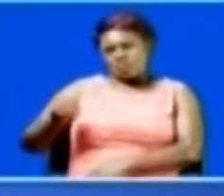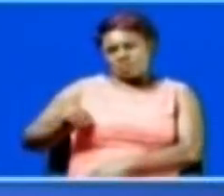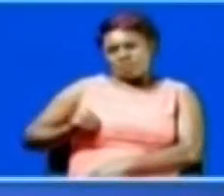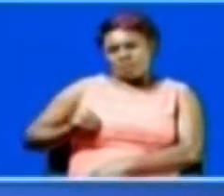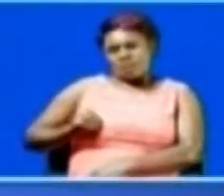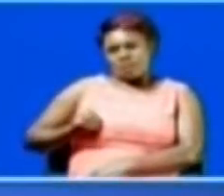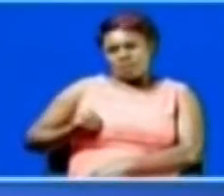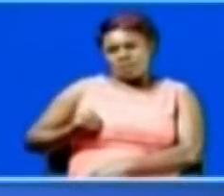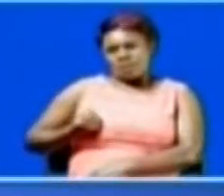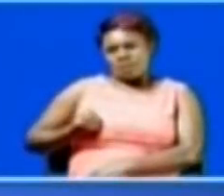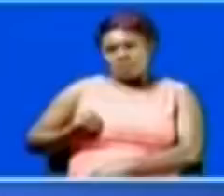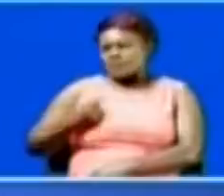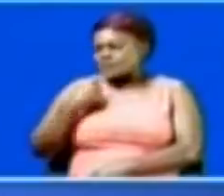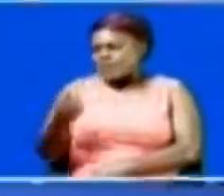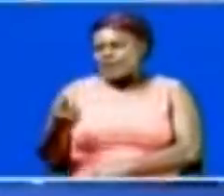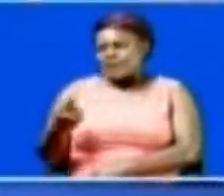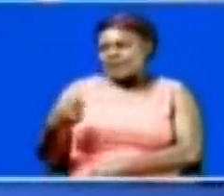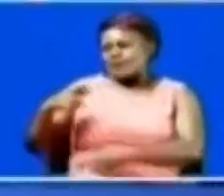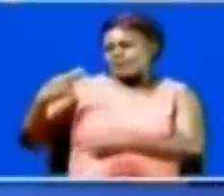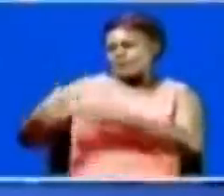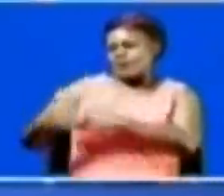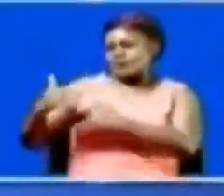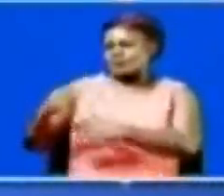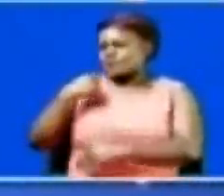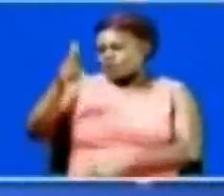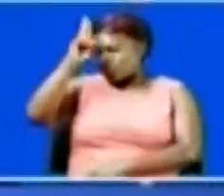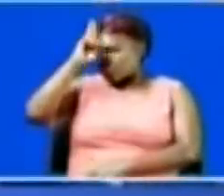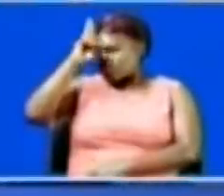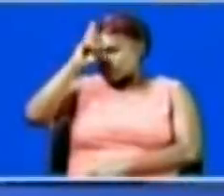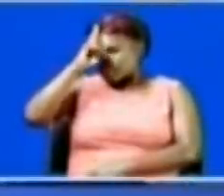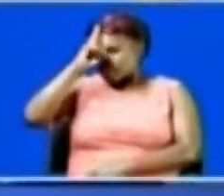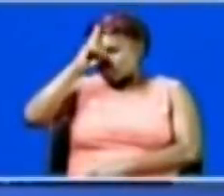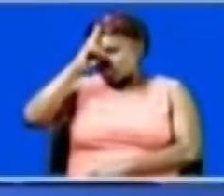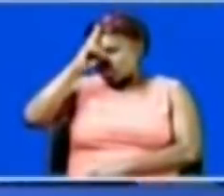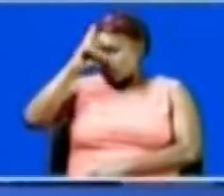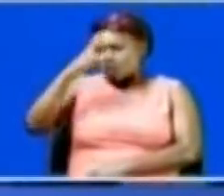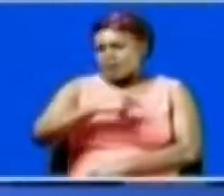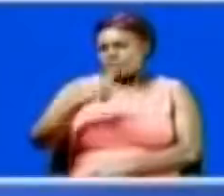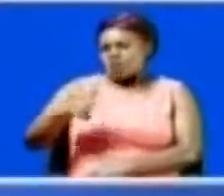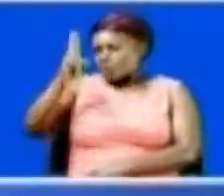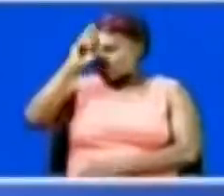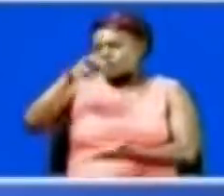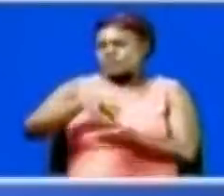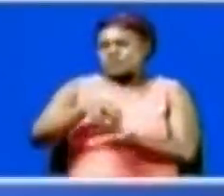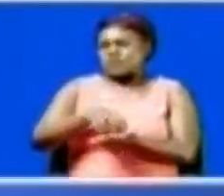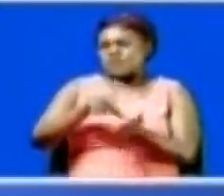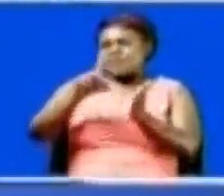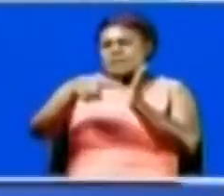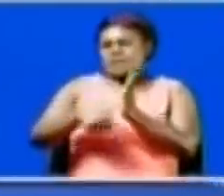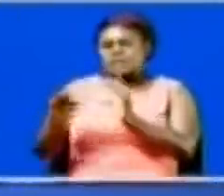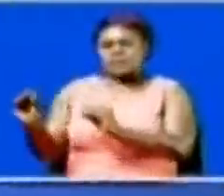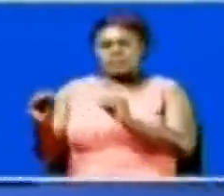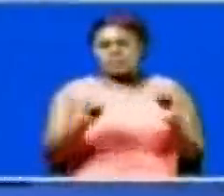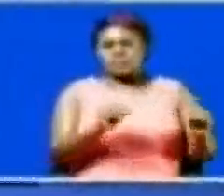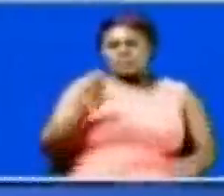then reported to have alerted a close relative who notified police officers attached to the Kayole police station. She was then rushed to